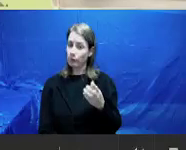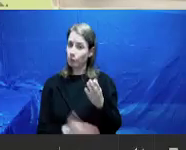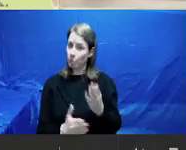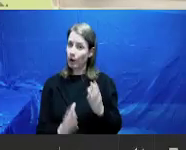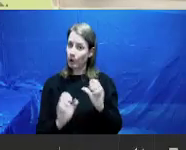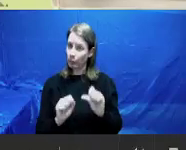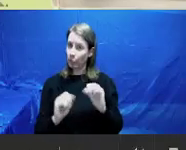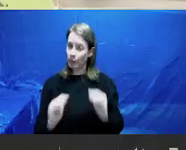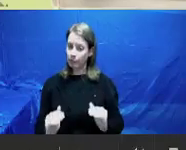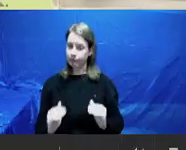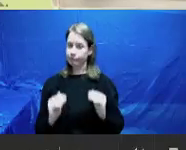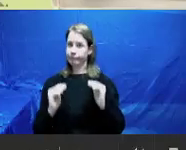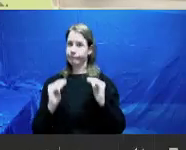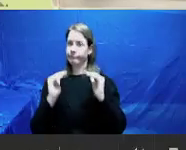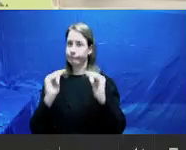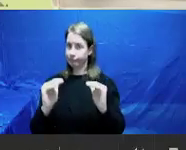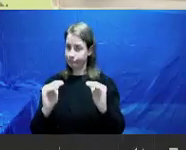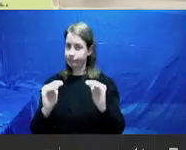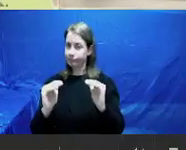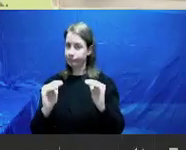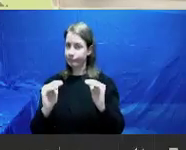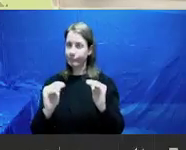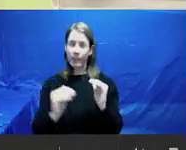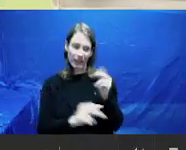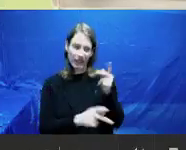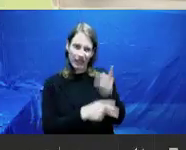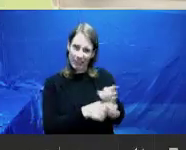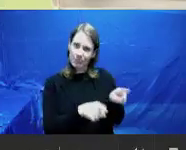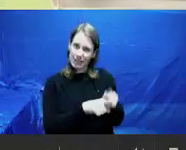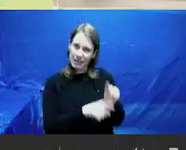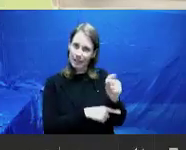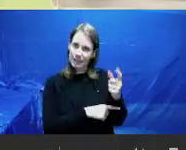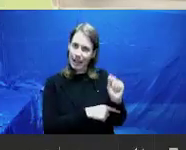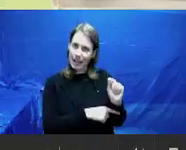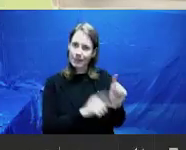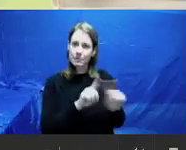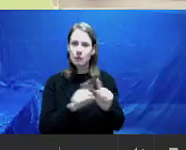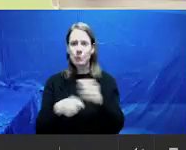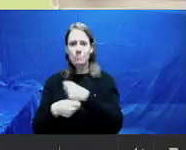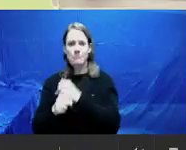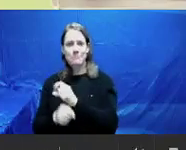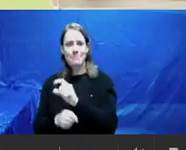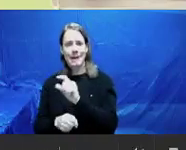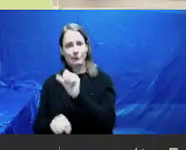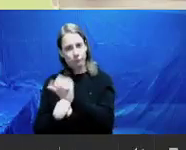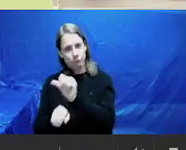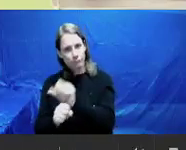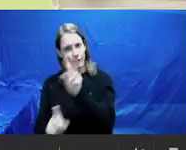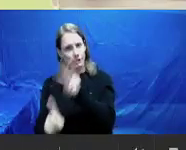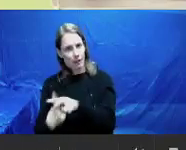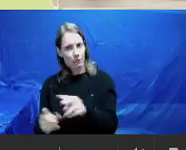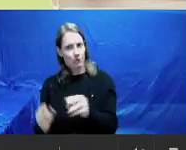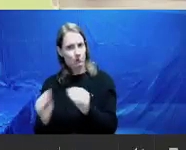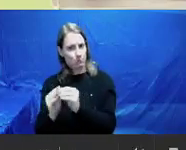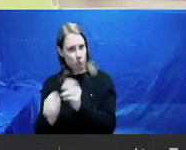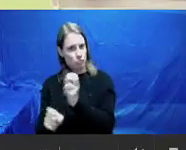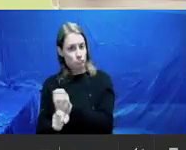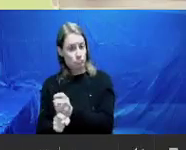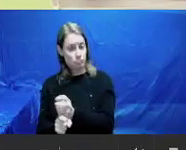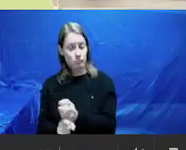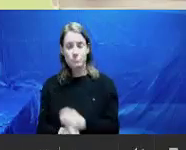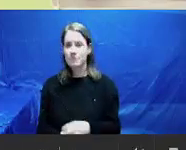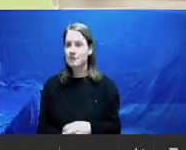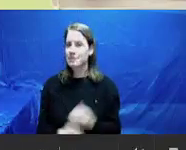We change the task, not the text. A second prompt for you to think about. Now take a task that